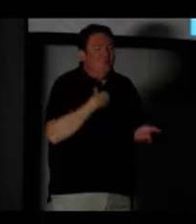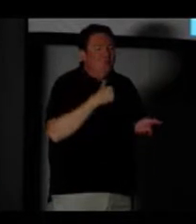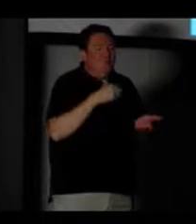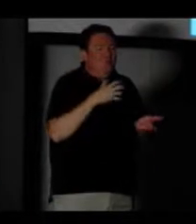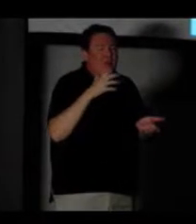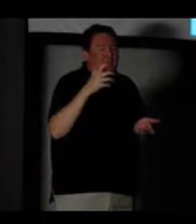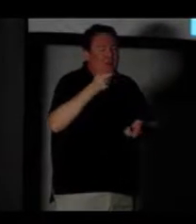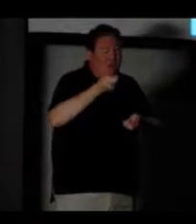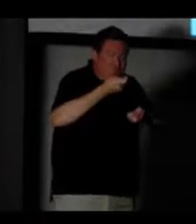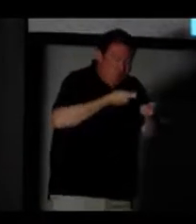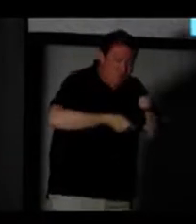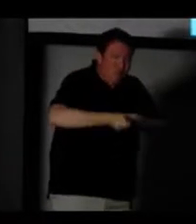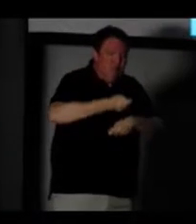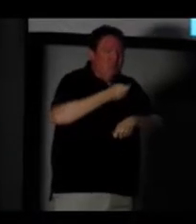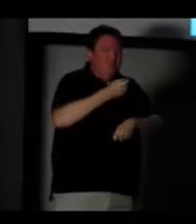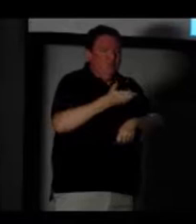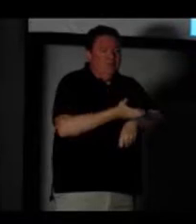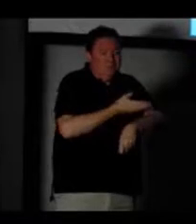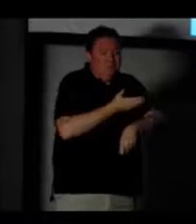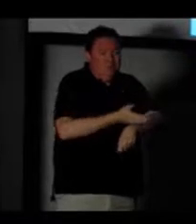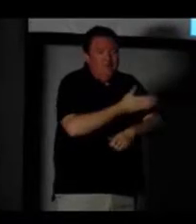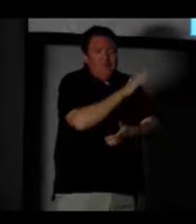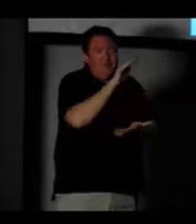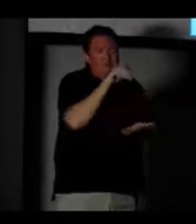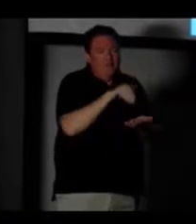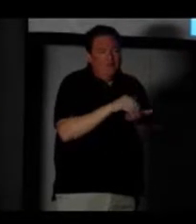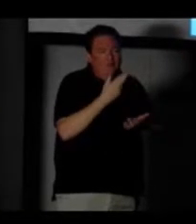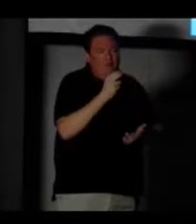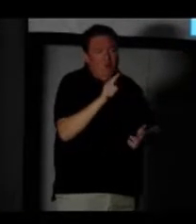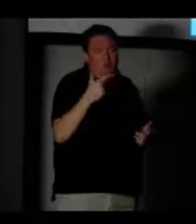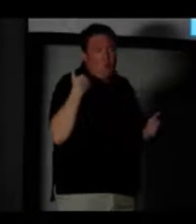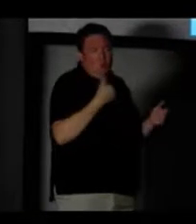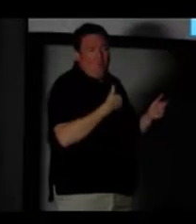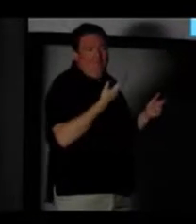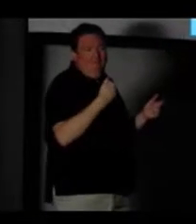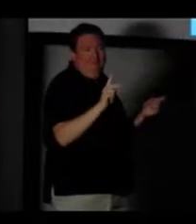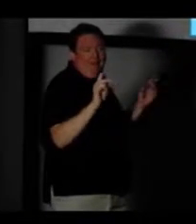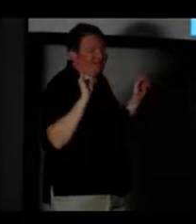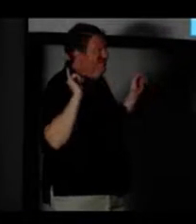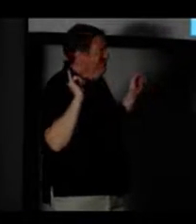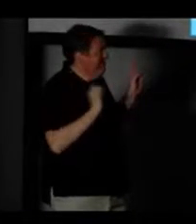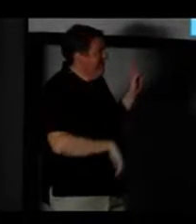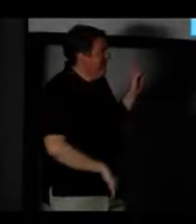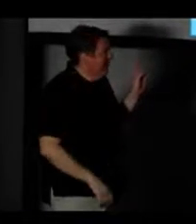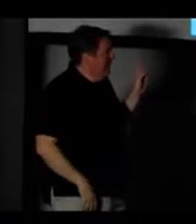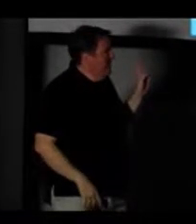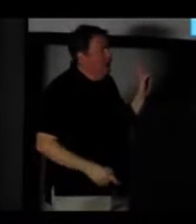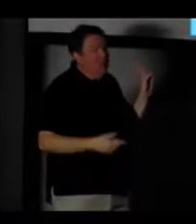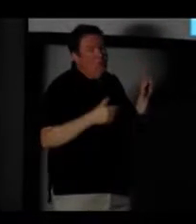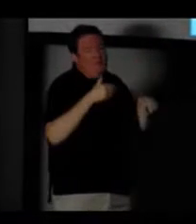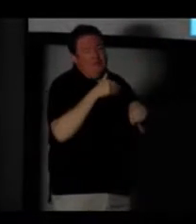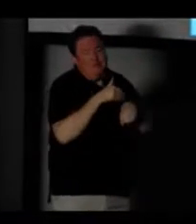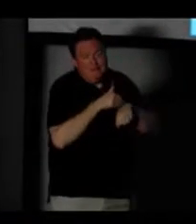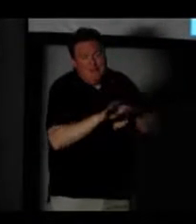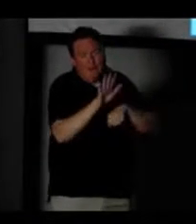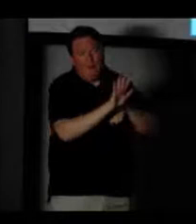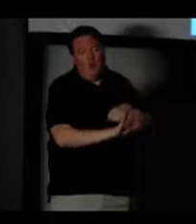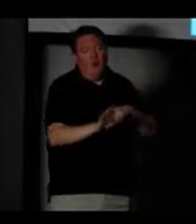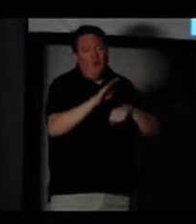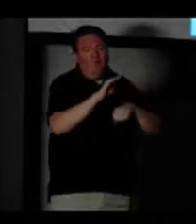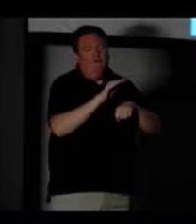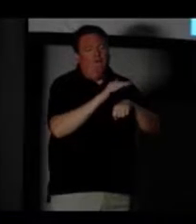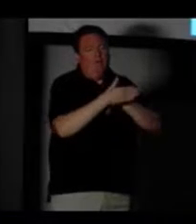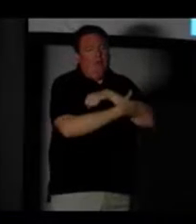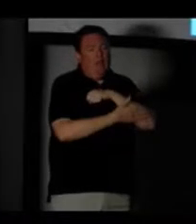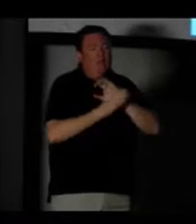in our museum. We had a Diplodocus cast in there. We sent that on a tour around the country. We've installed a new blue whale in